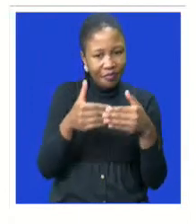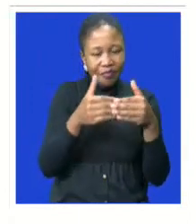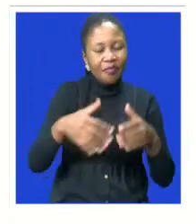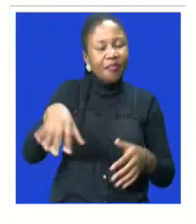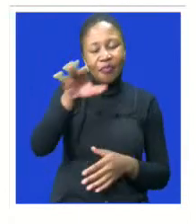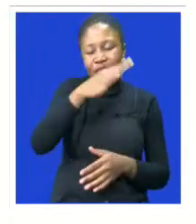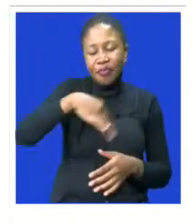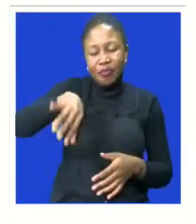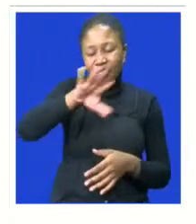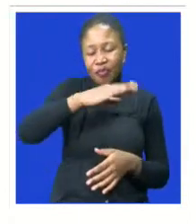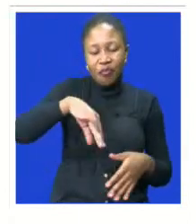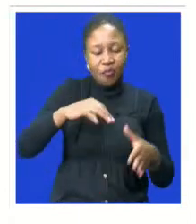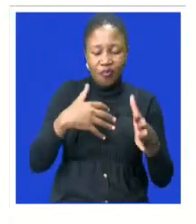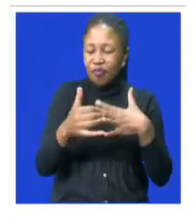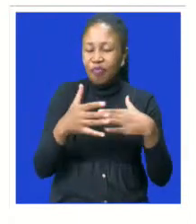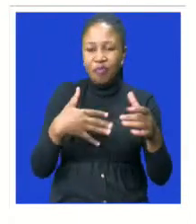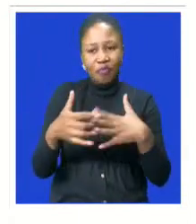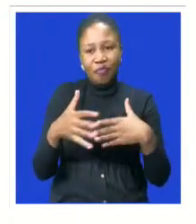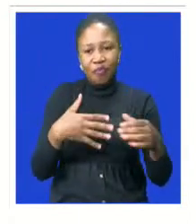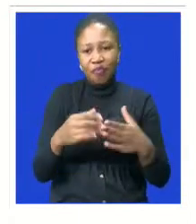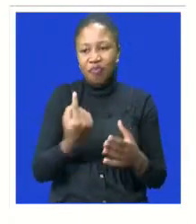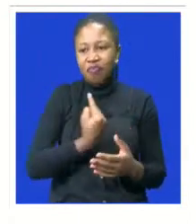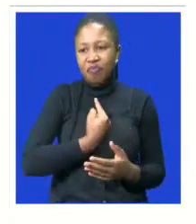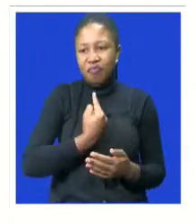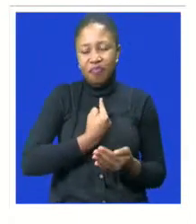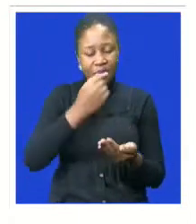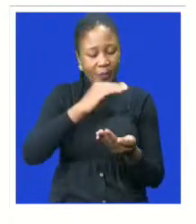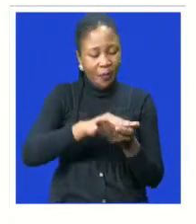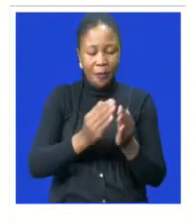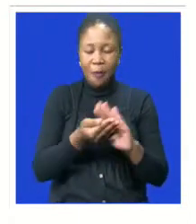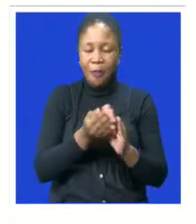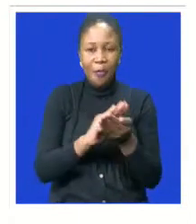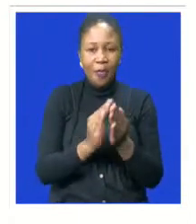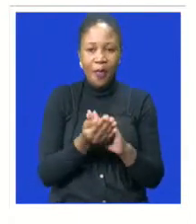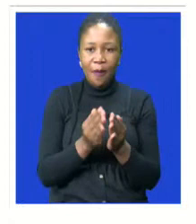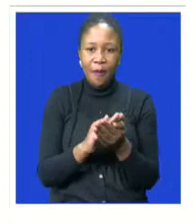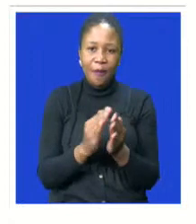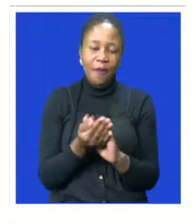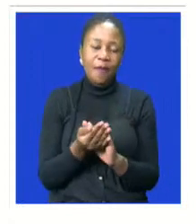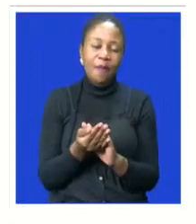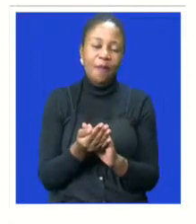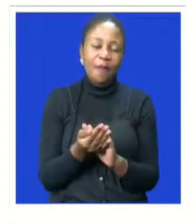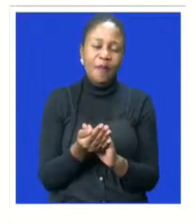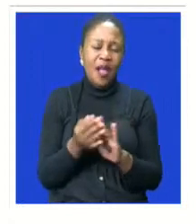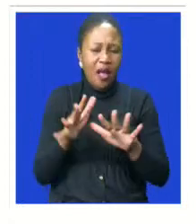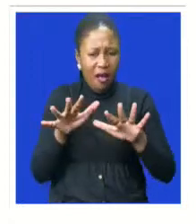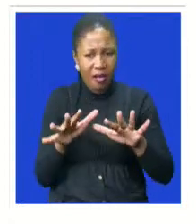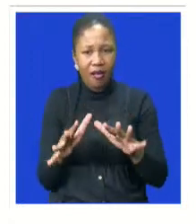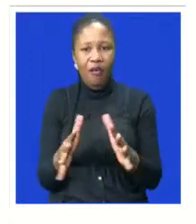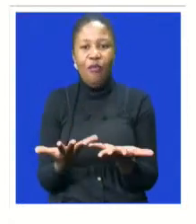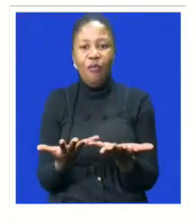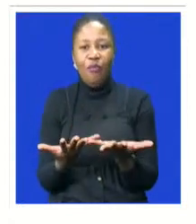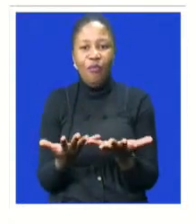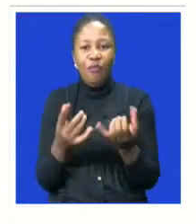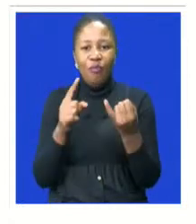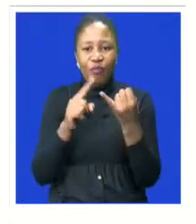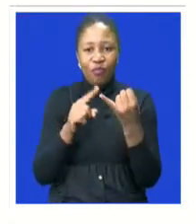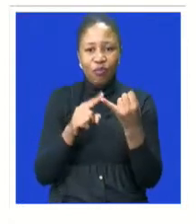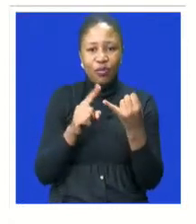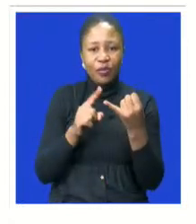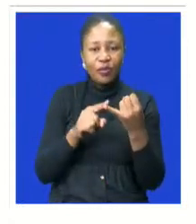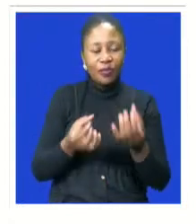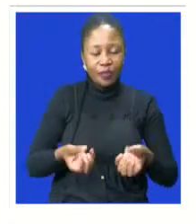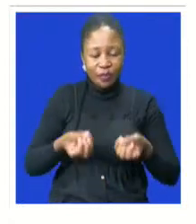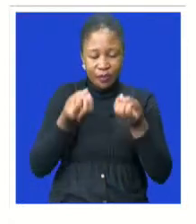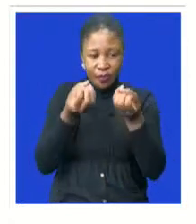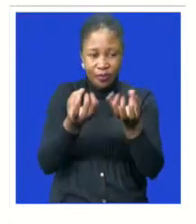care of the things that he created by giving it, number one, food. He provides food